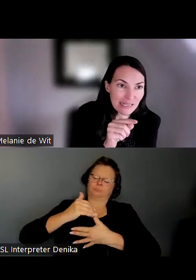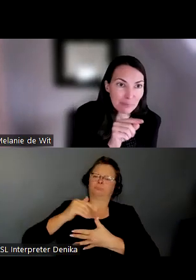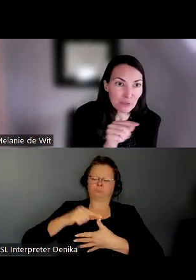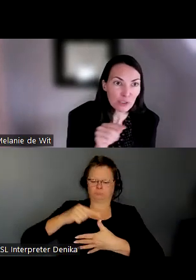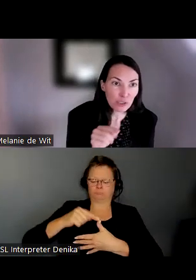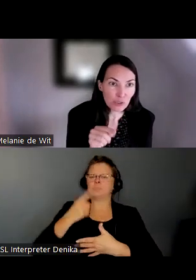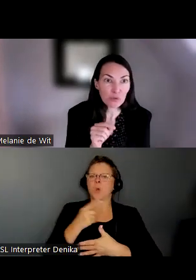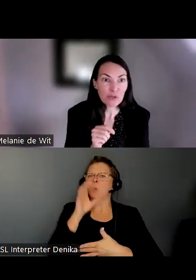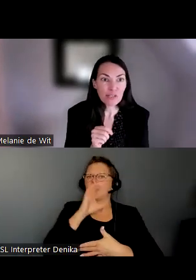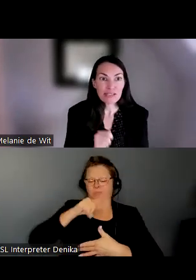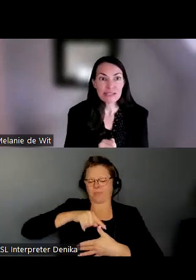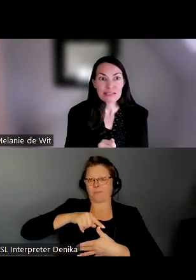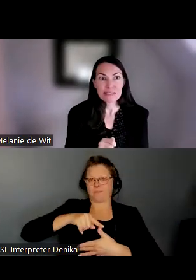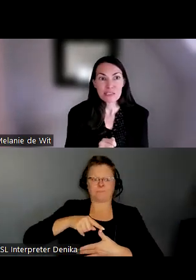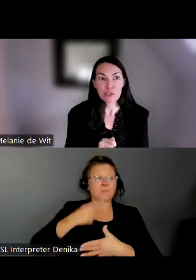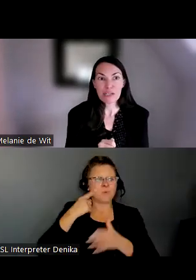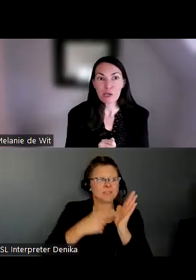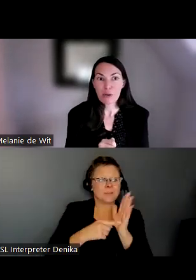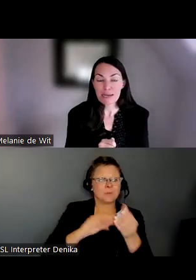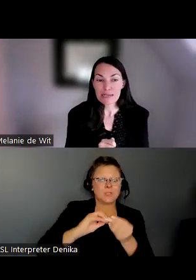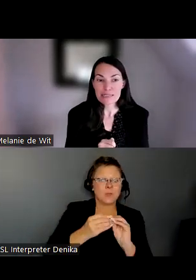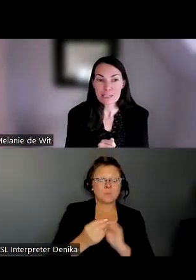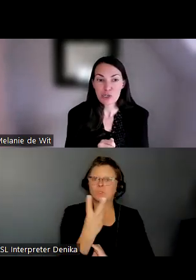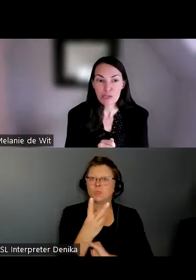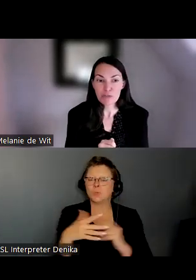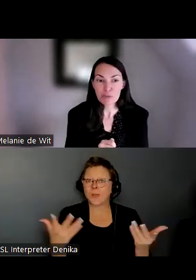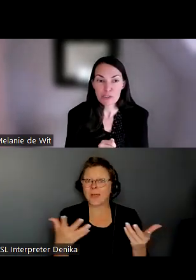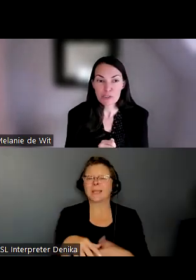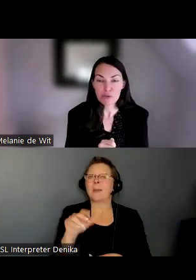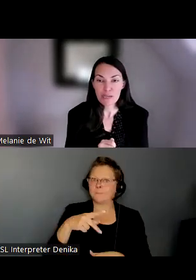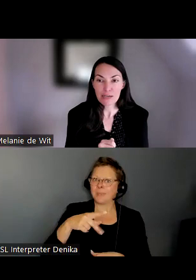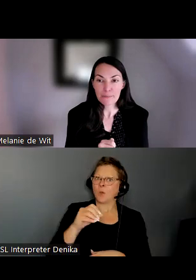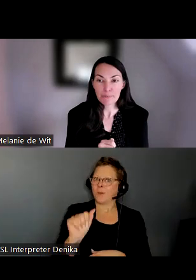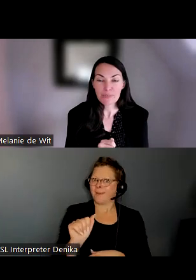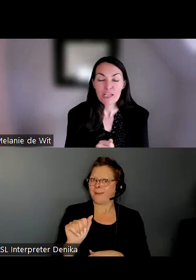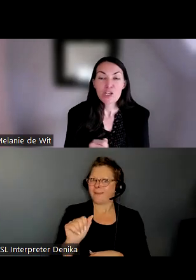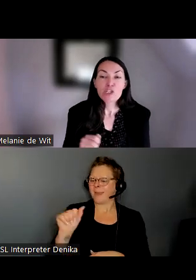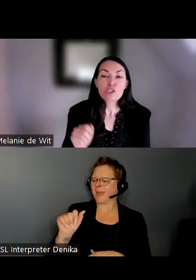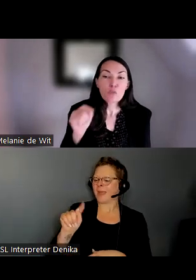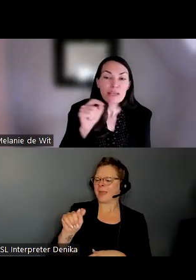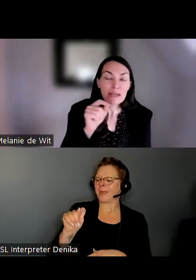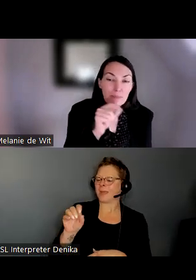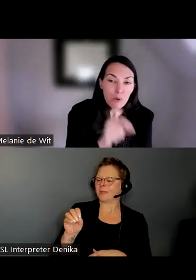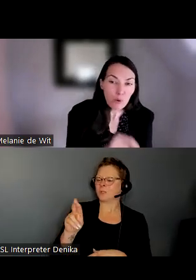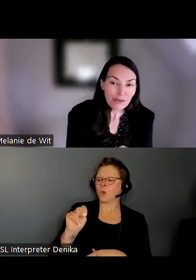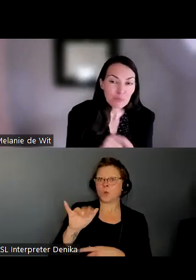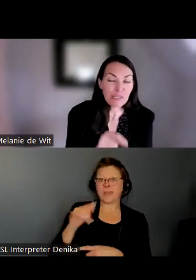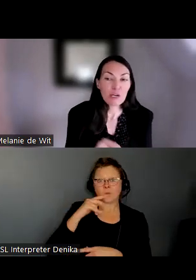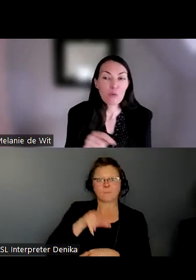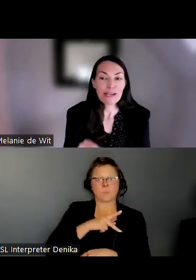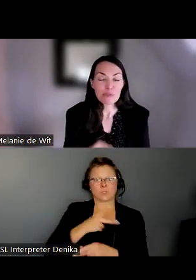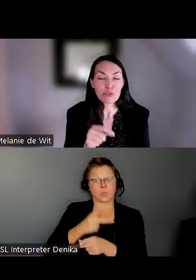that number 2 is your POA, is the attorney for personal care. So we